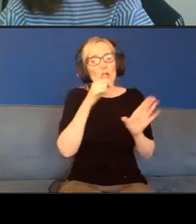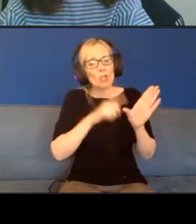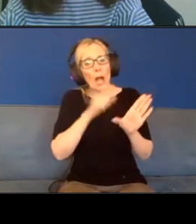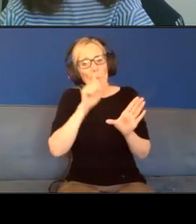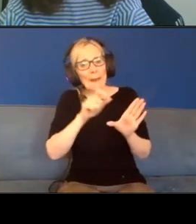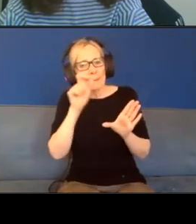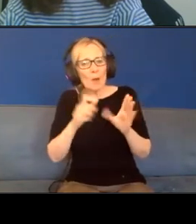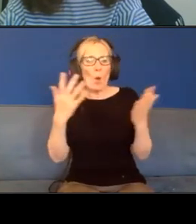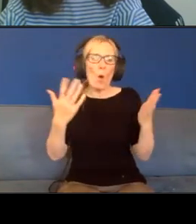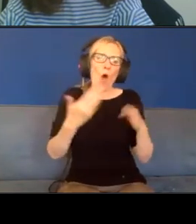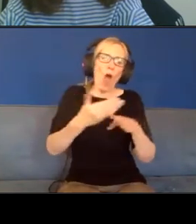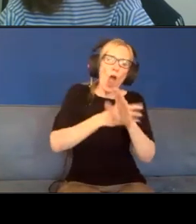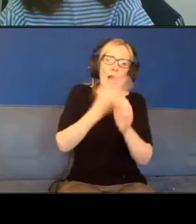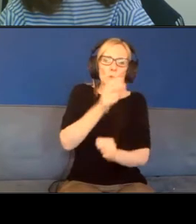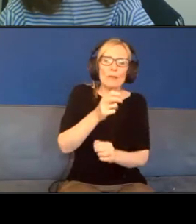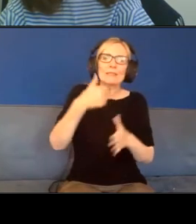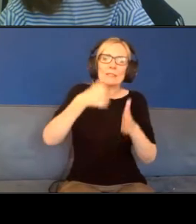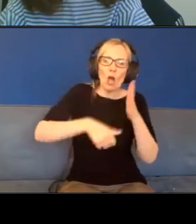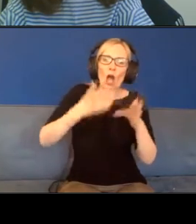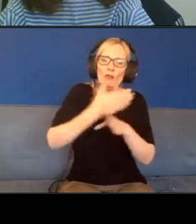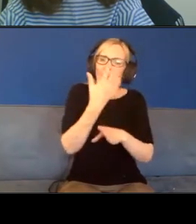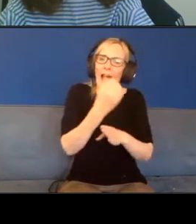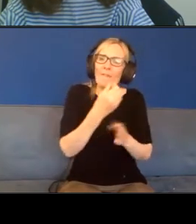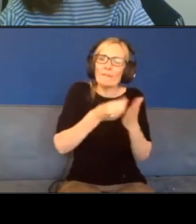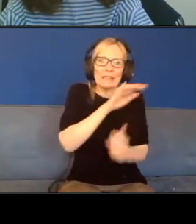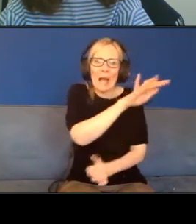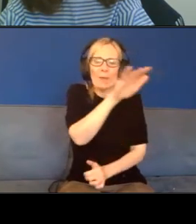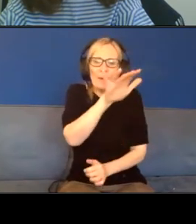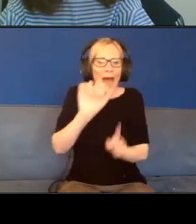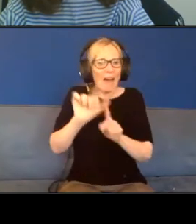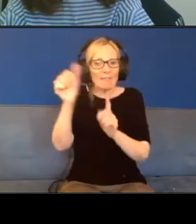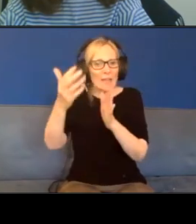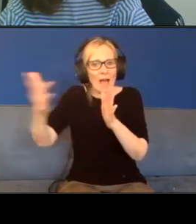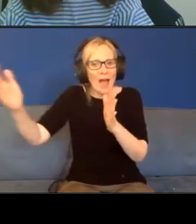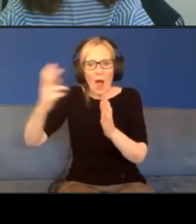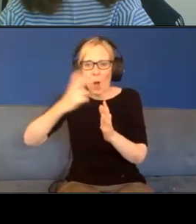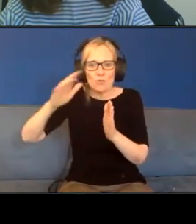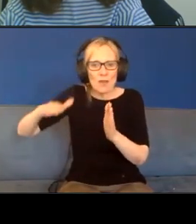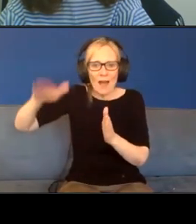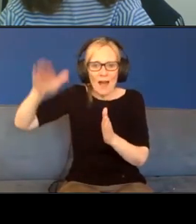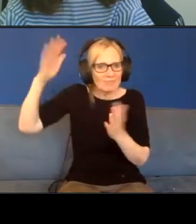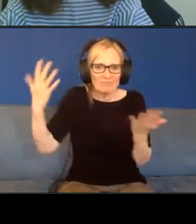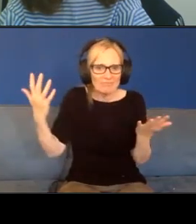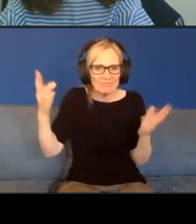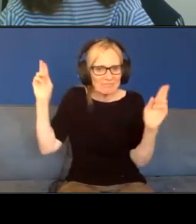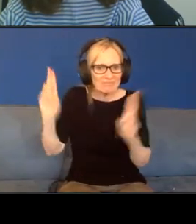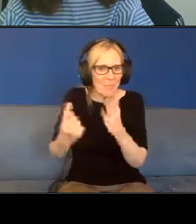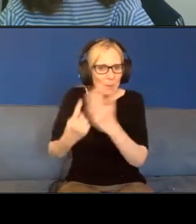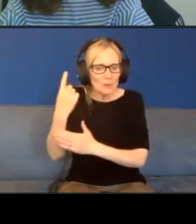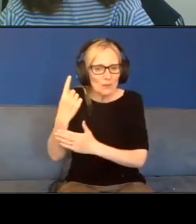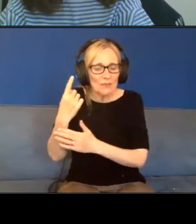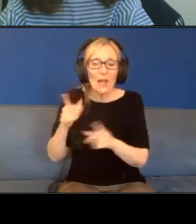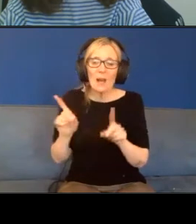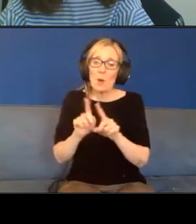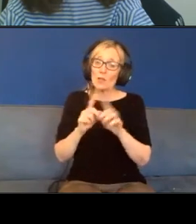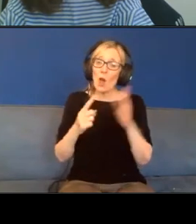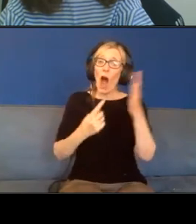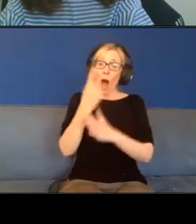career. But post that, there's not many opportunities. And also opportunities to make music, kind